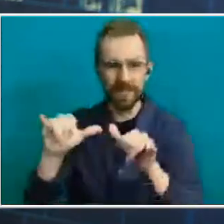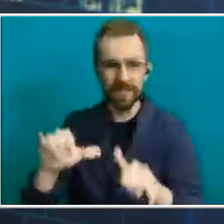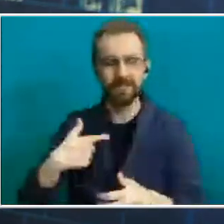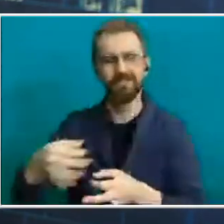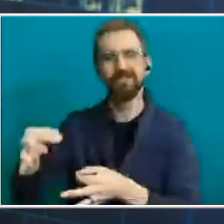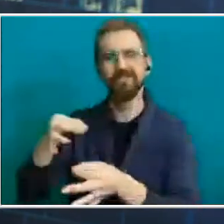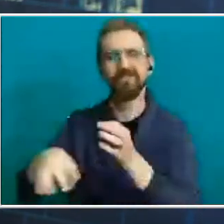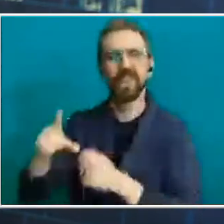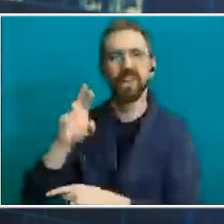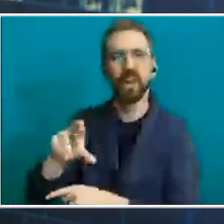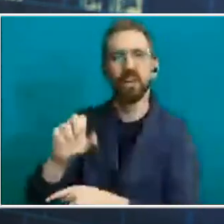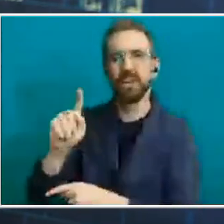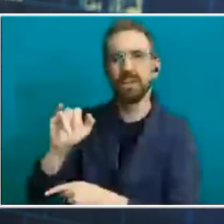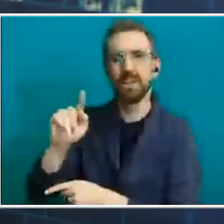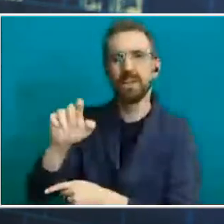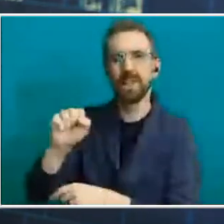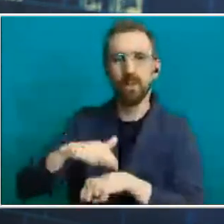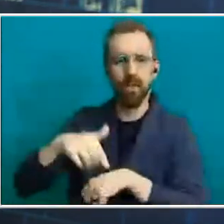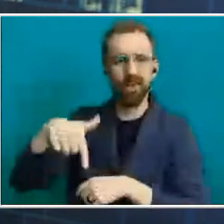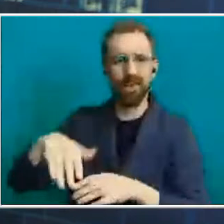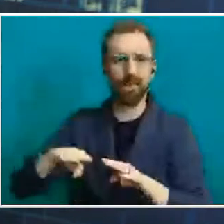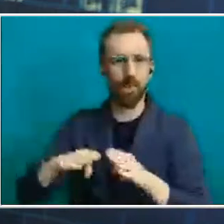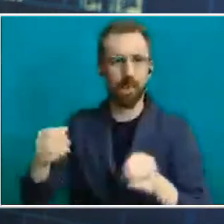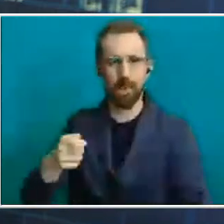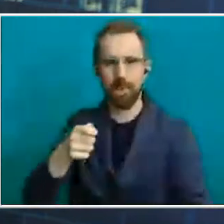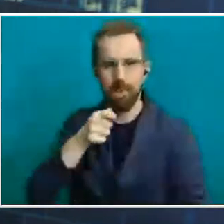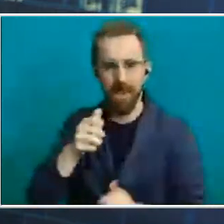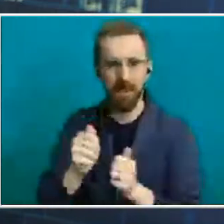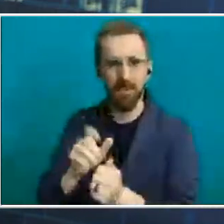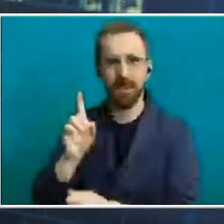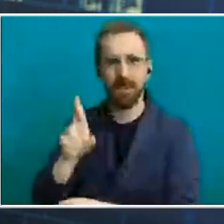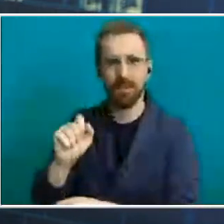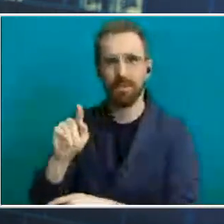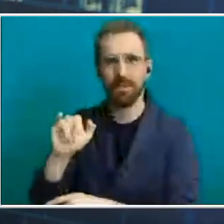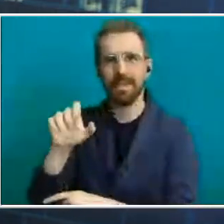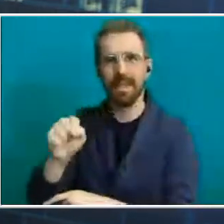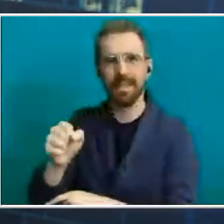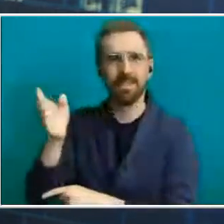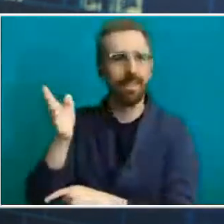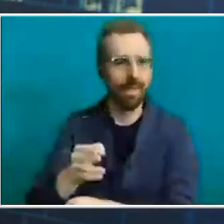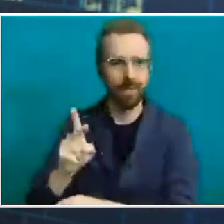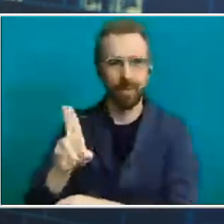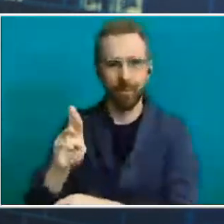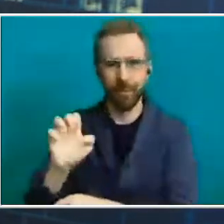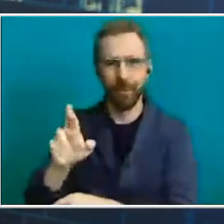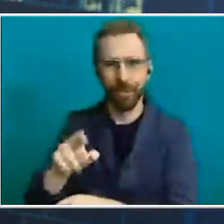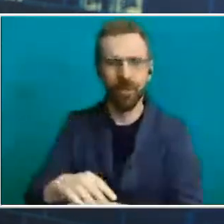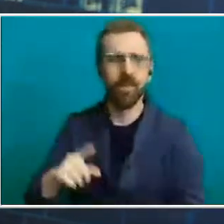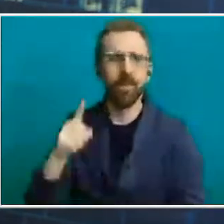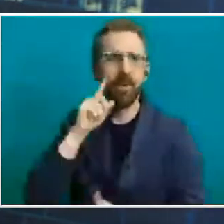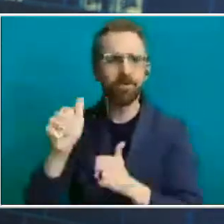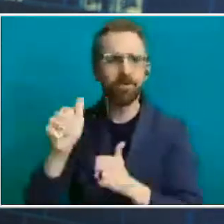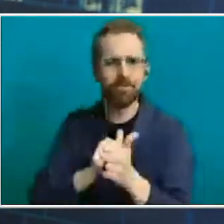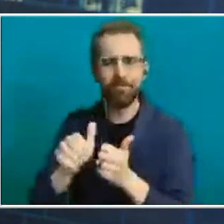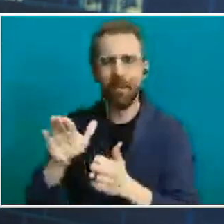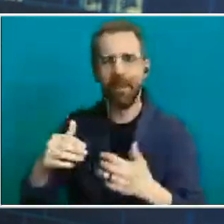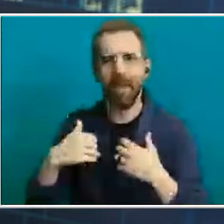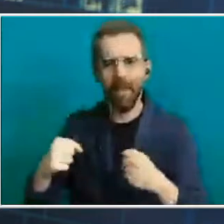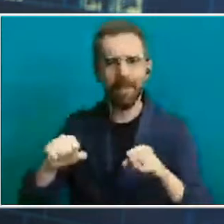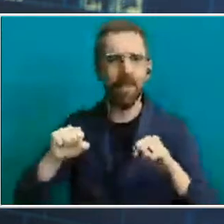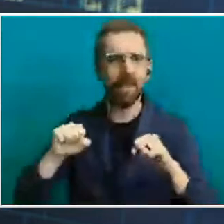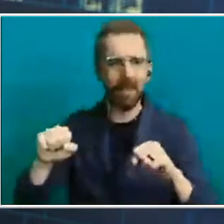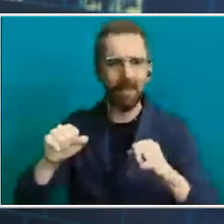edition of Open Mics with Dr. Stites/Coomer. For athletes, their health and fitness is everything, which is why an injury